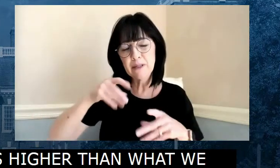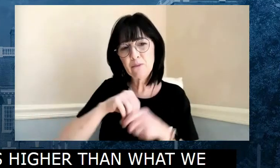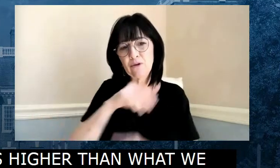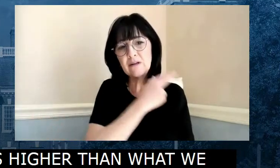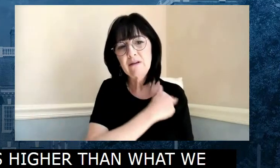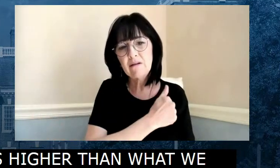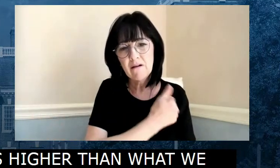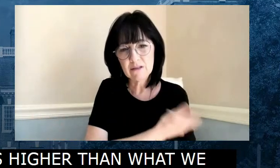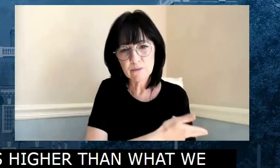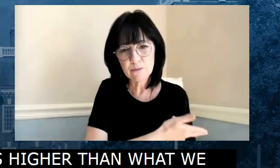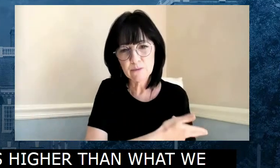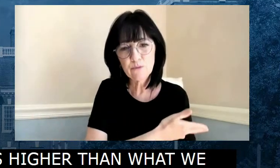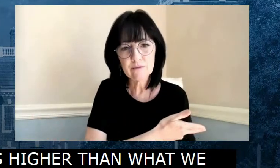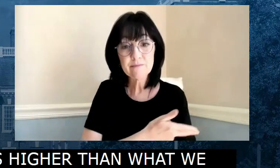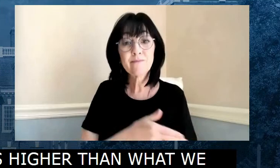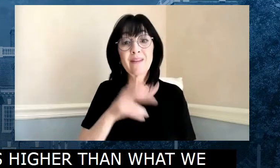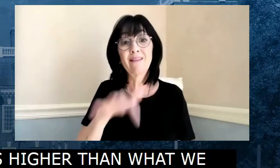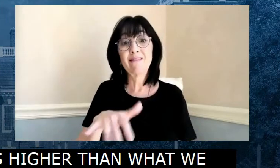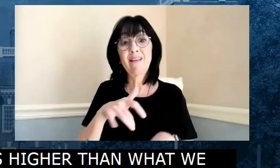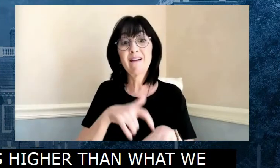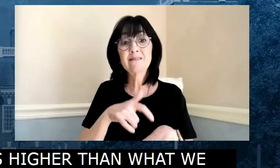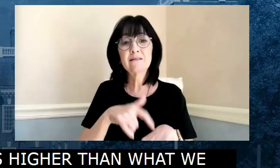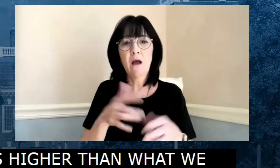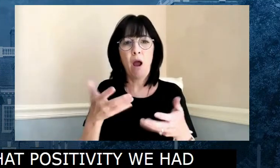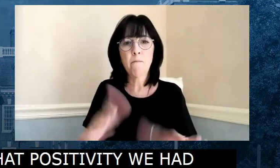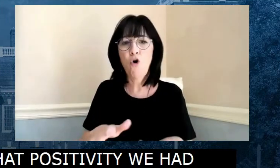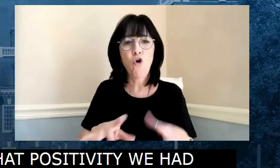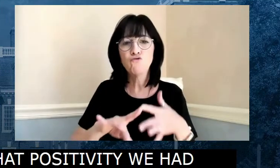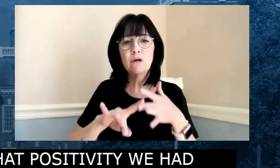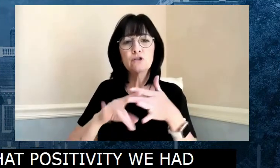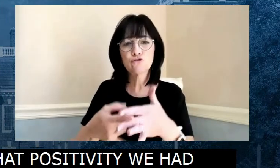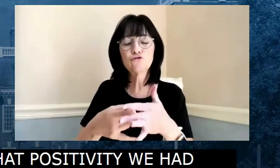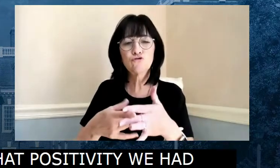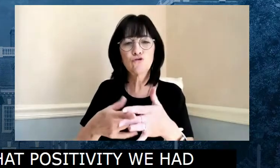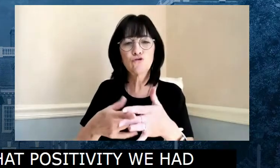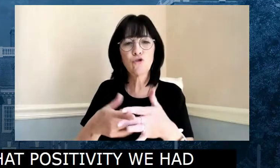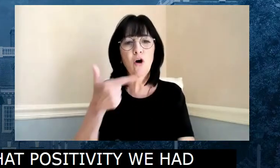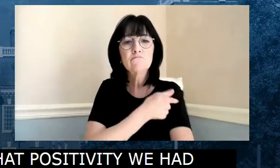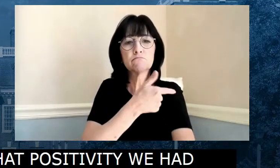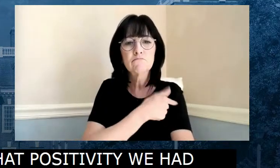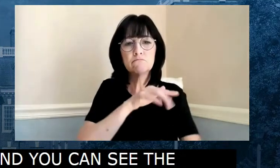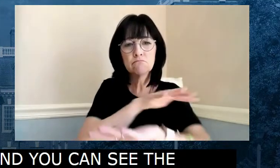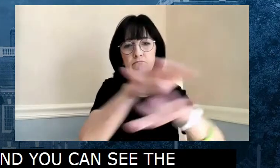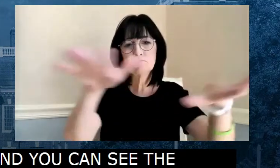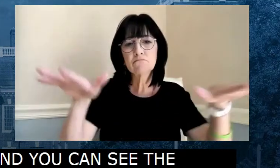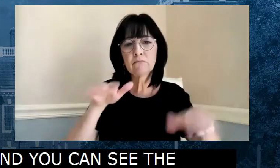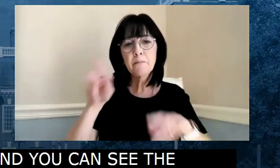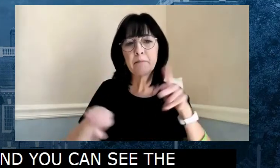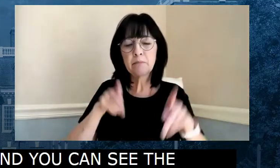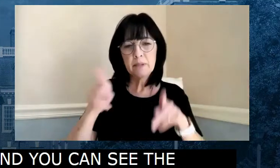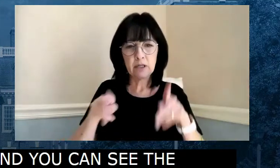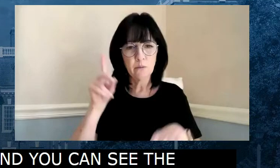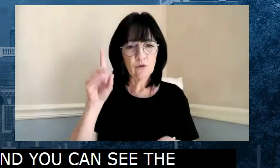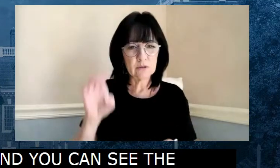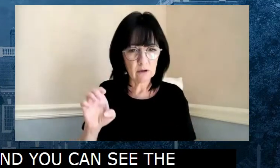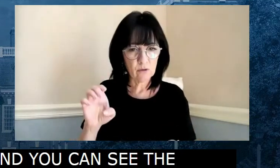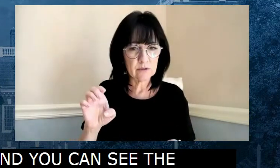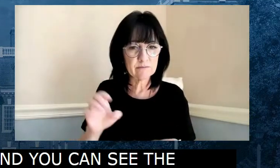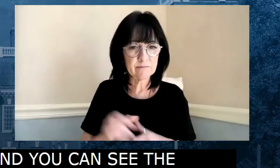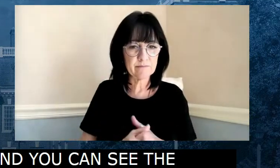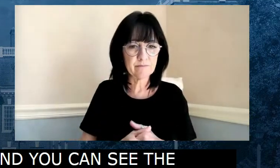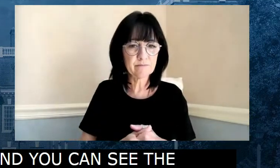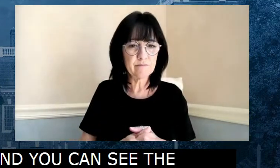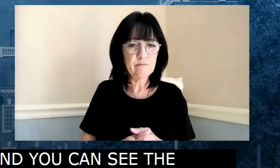Delawareans. And you can see the decline on the other side of the peak until March 11th, where we hit